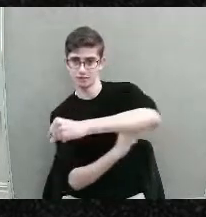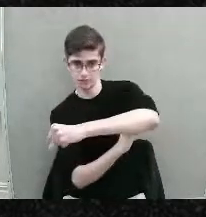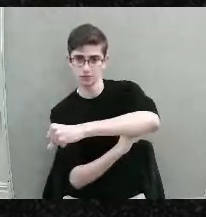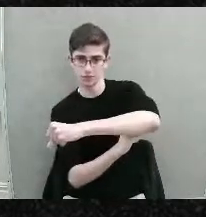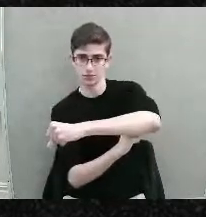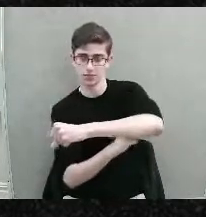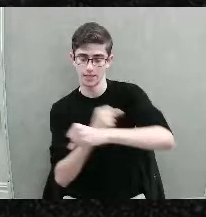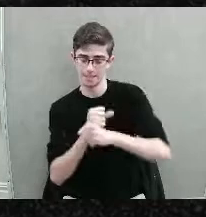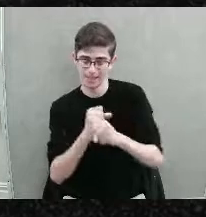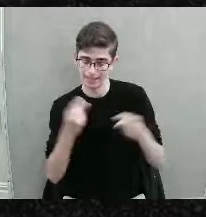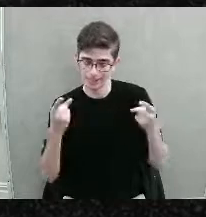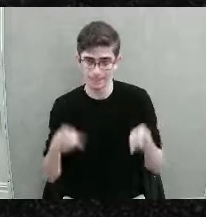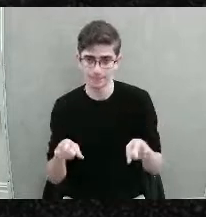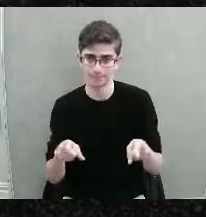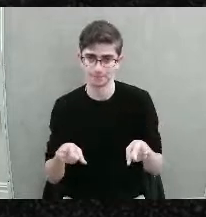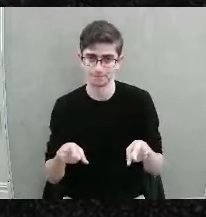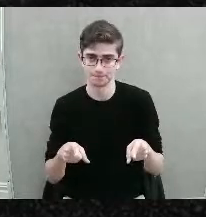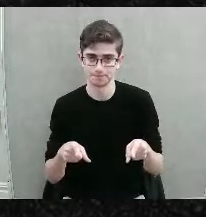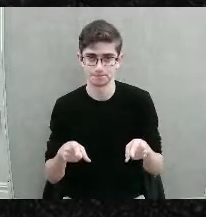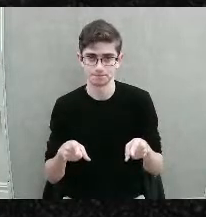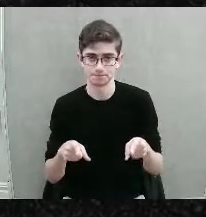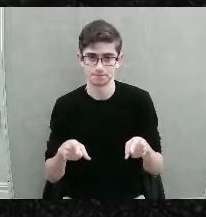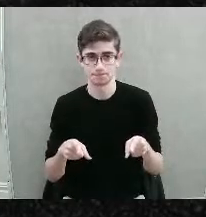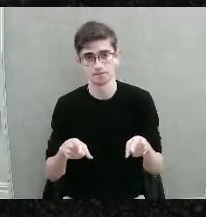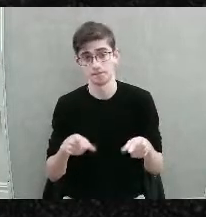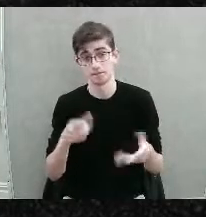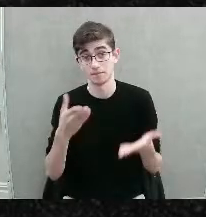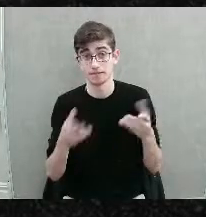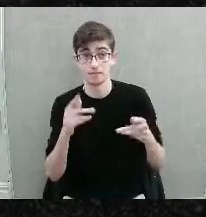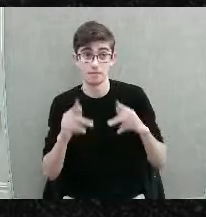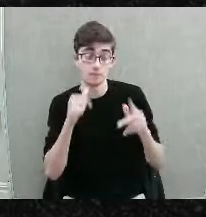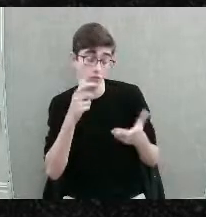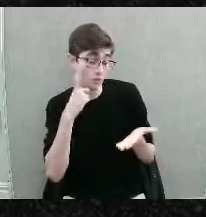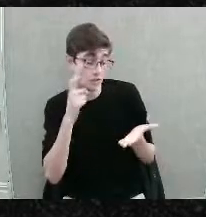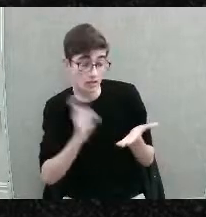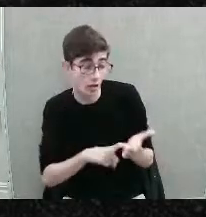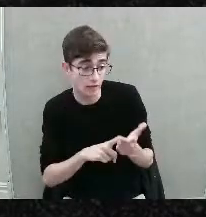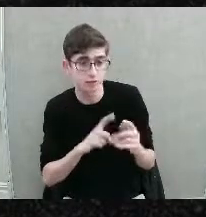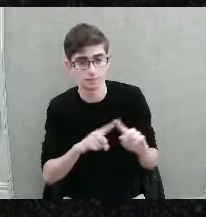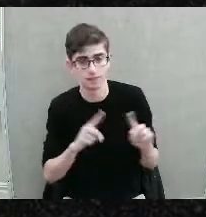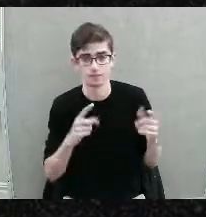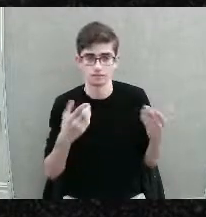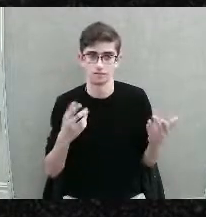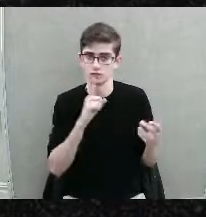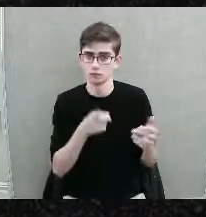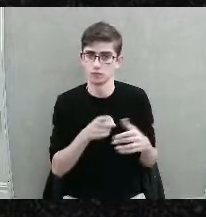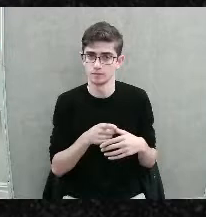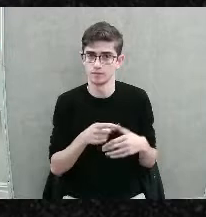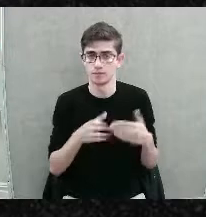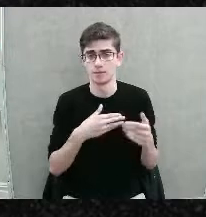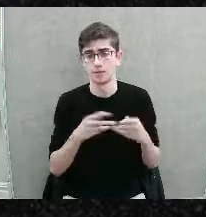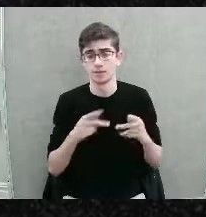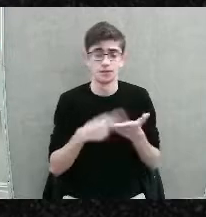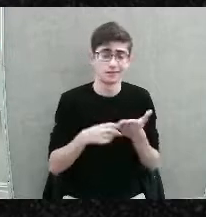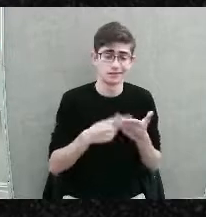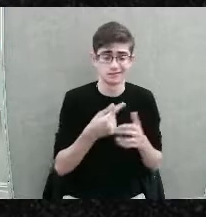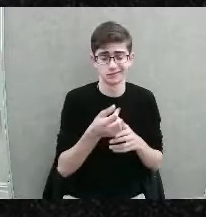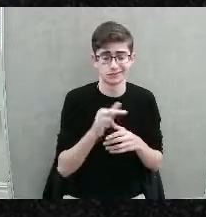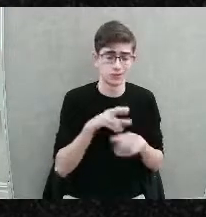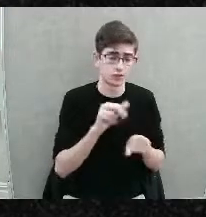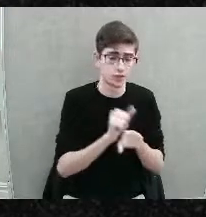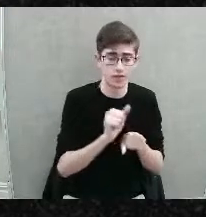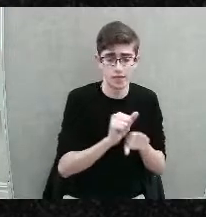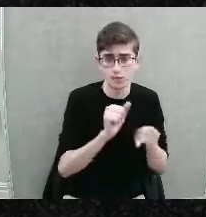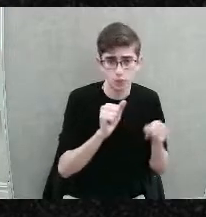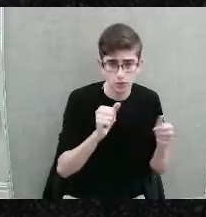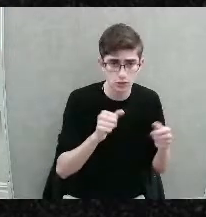and political currents, even if this is not always acknowledged to be the case. So whether we're talking about gendered labor markets in both the formal